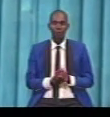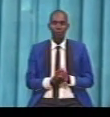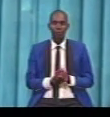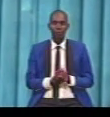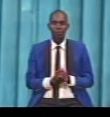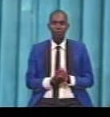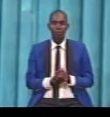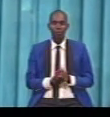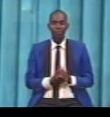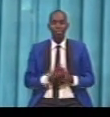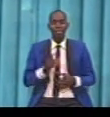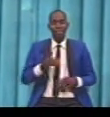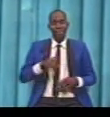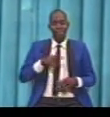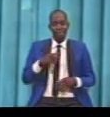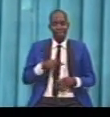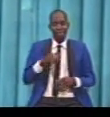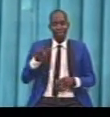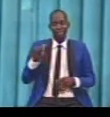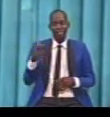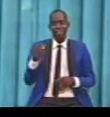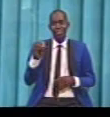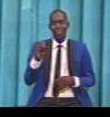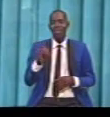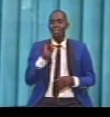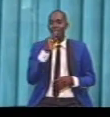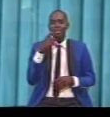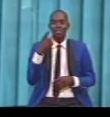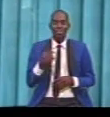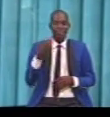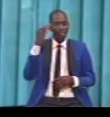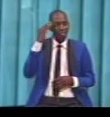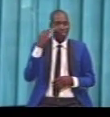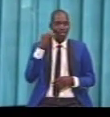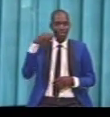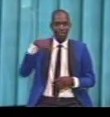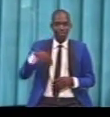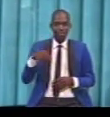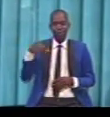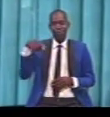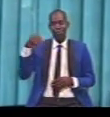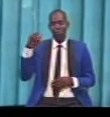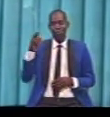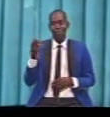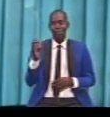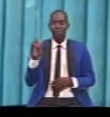Lagos is the international headquarters where we have the base of our Father in the Lord.